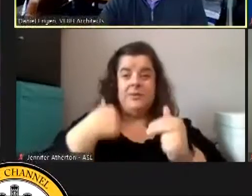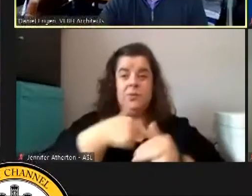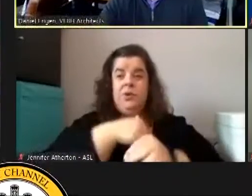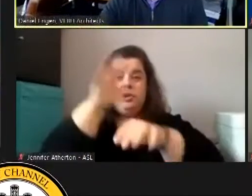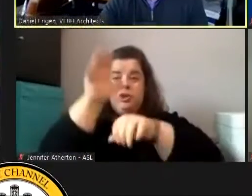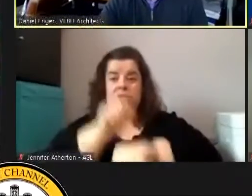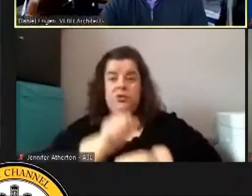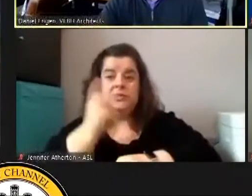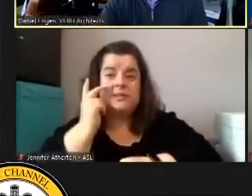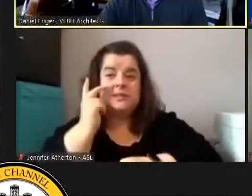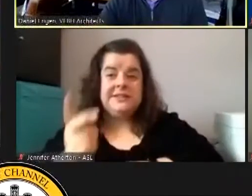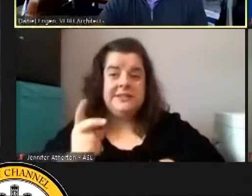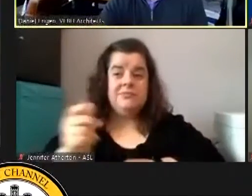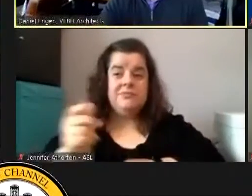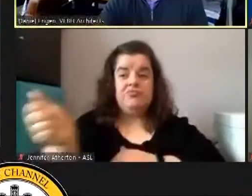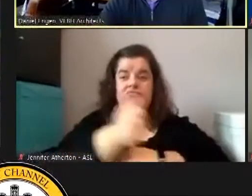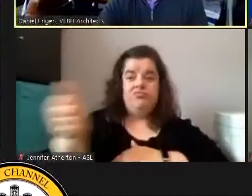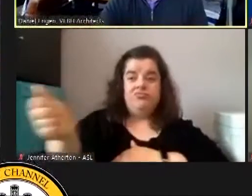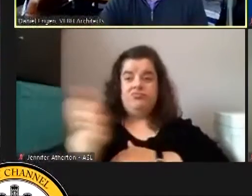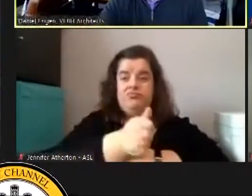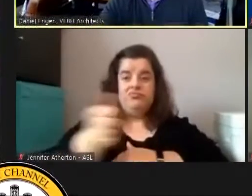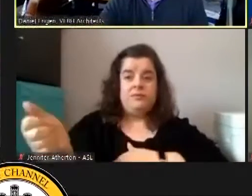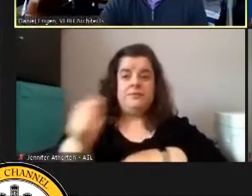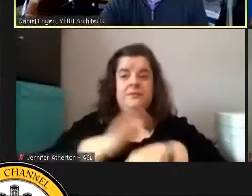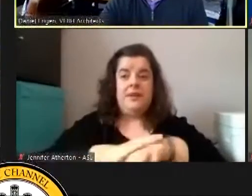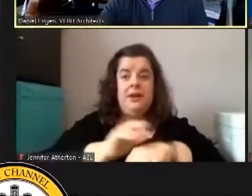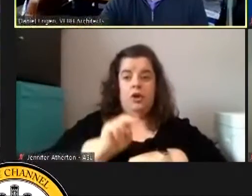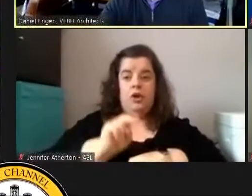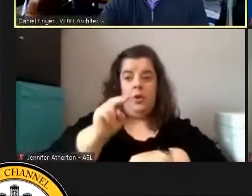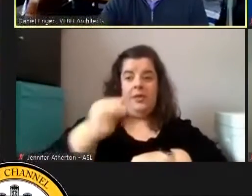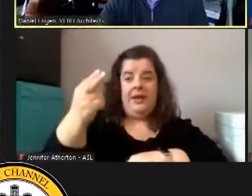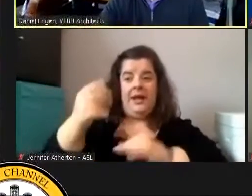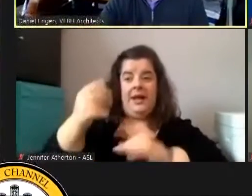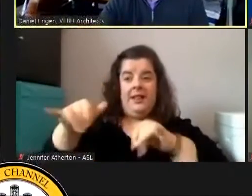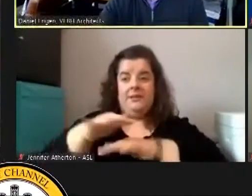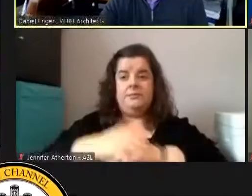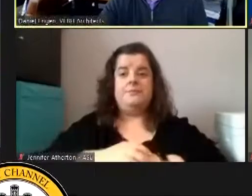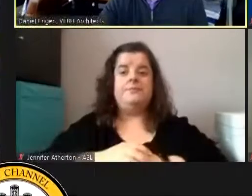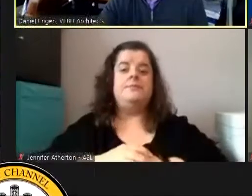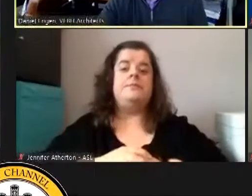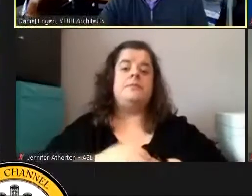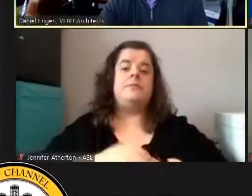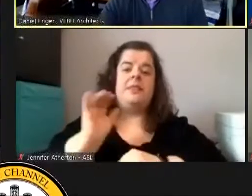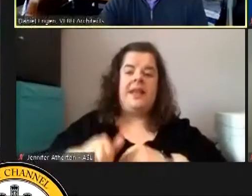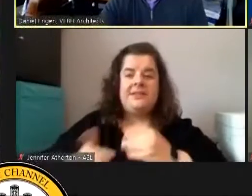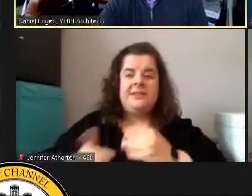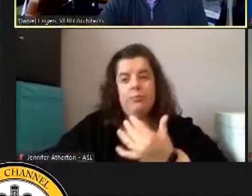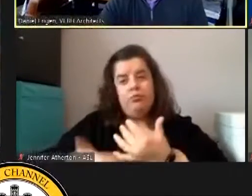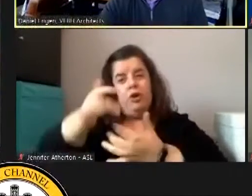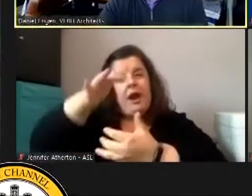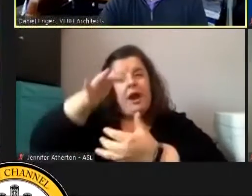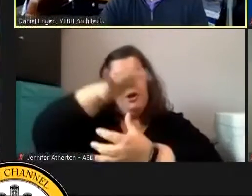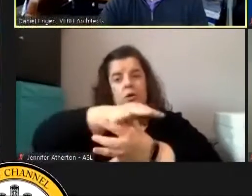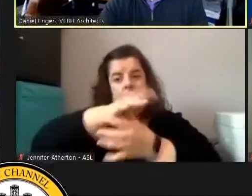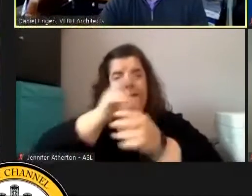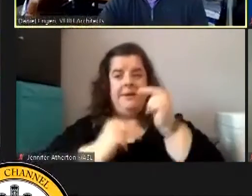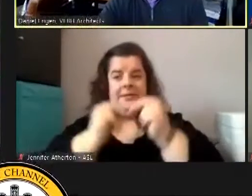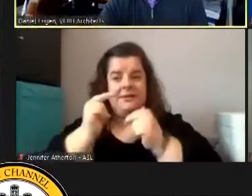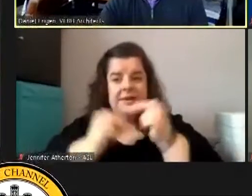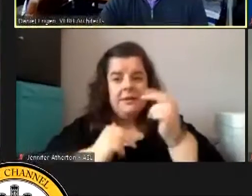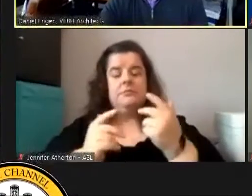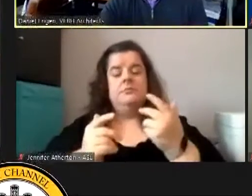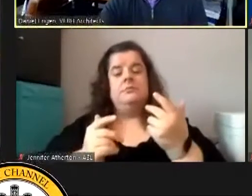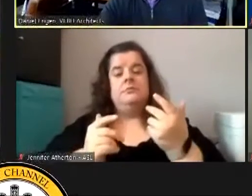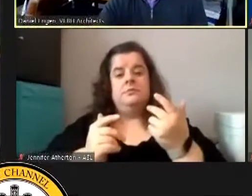travel back and forth along North Highland is the priority buildings of Long Hall, the